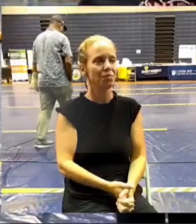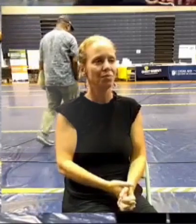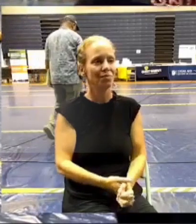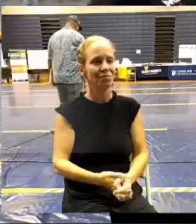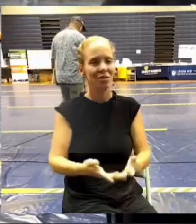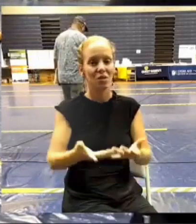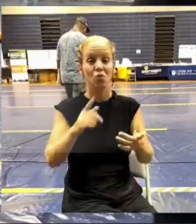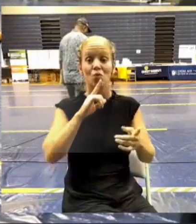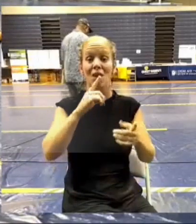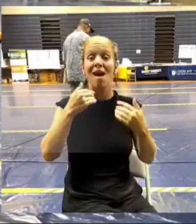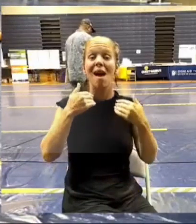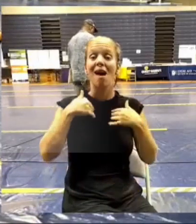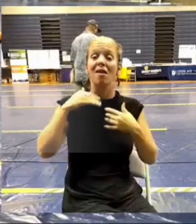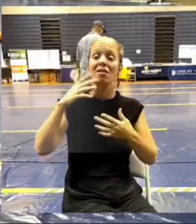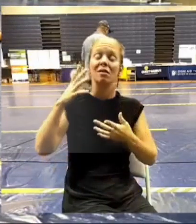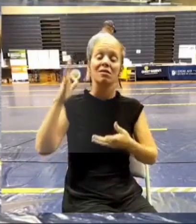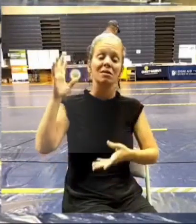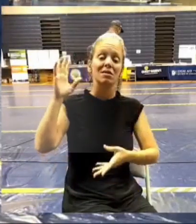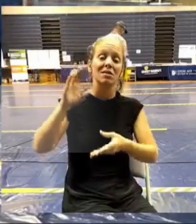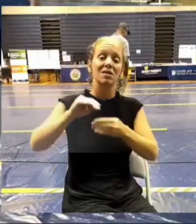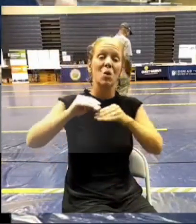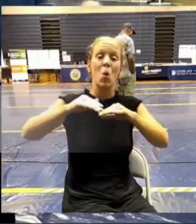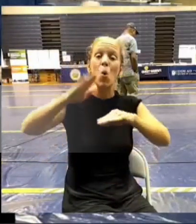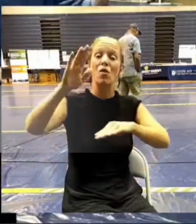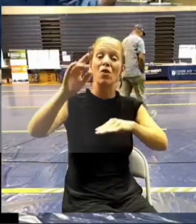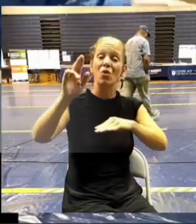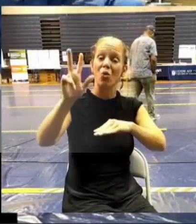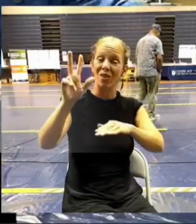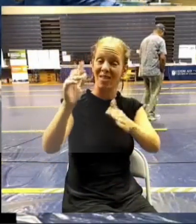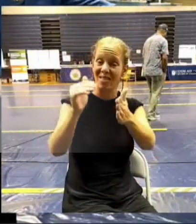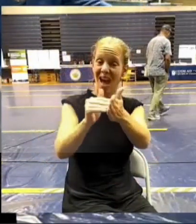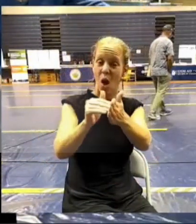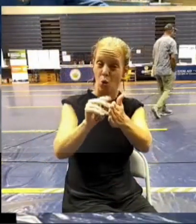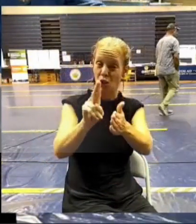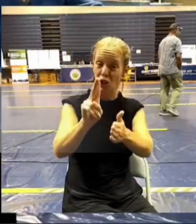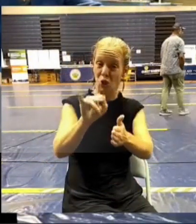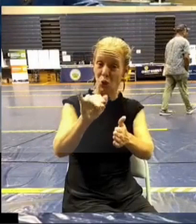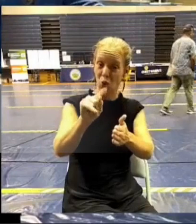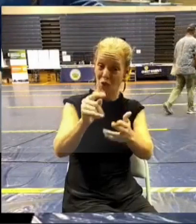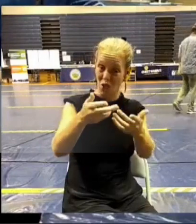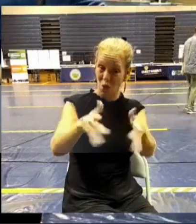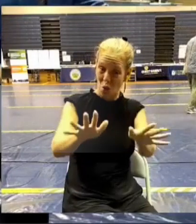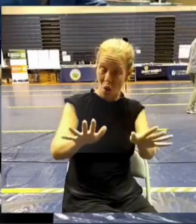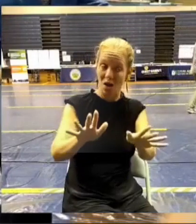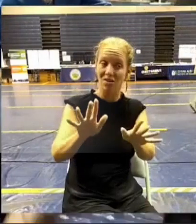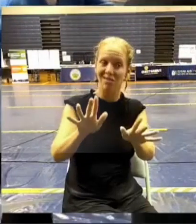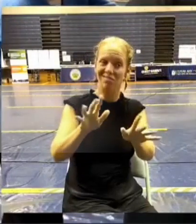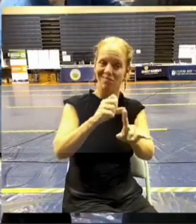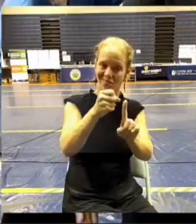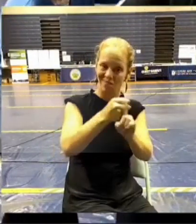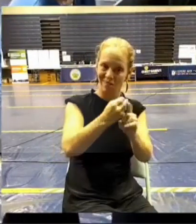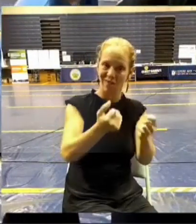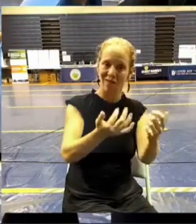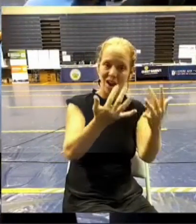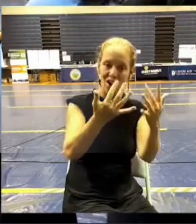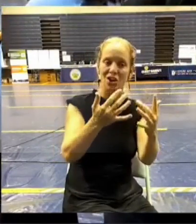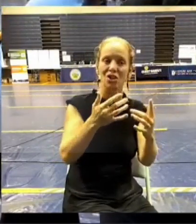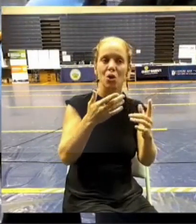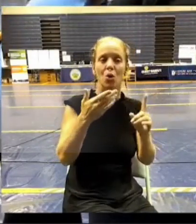over 3,000 units that have been lost because of the fire. You have an existing, as you said,